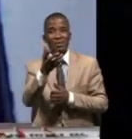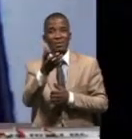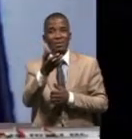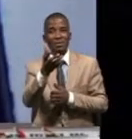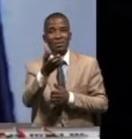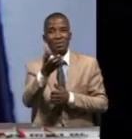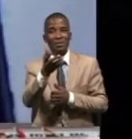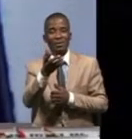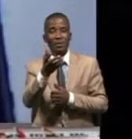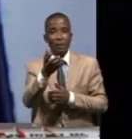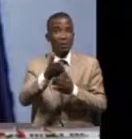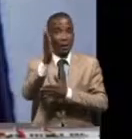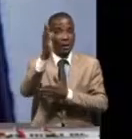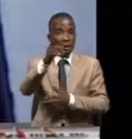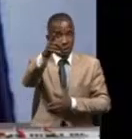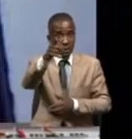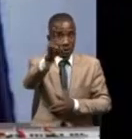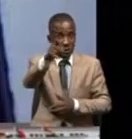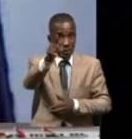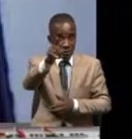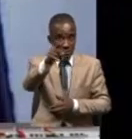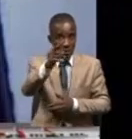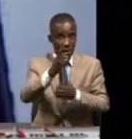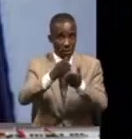Is that correct?